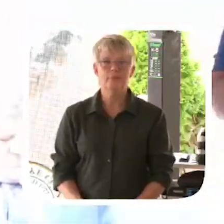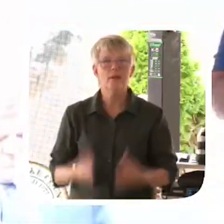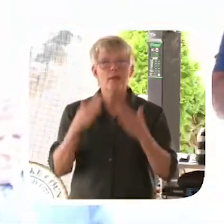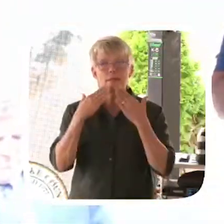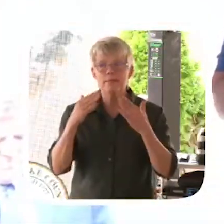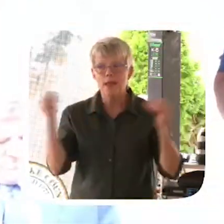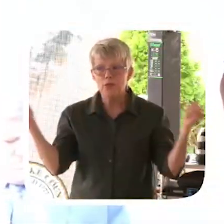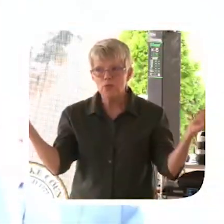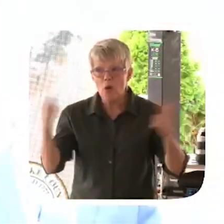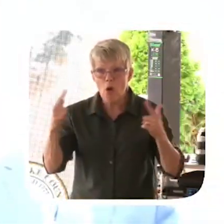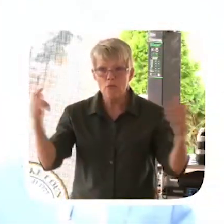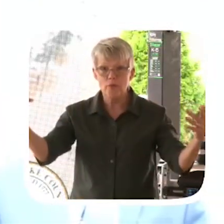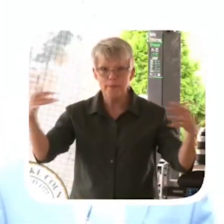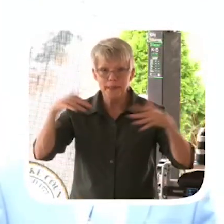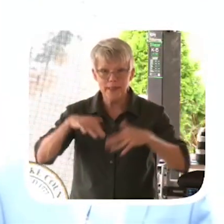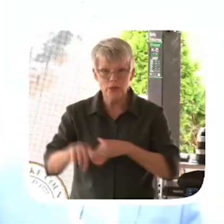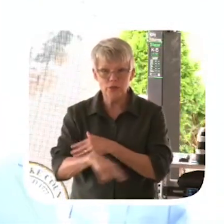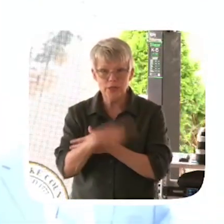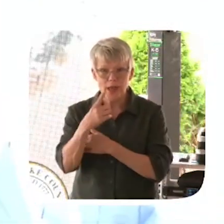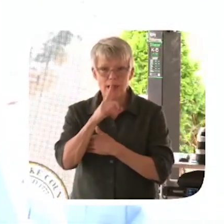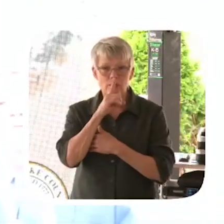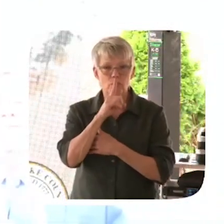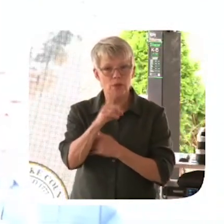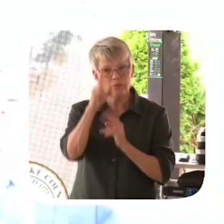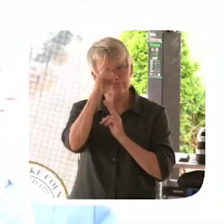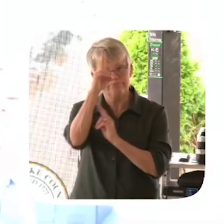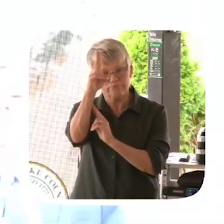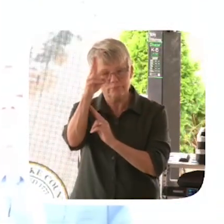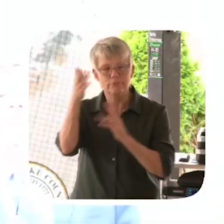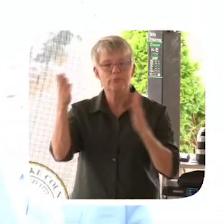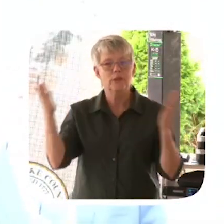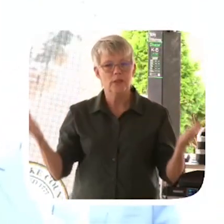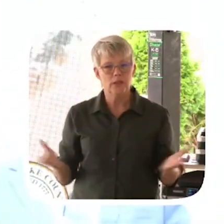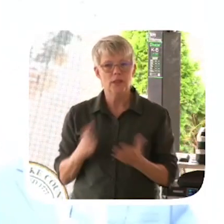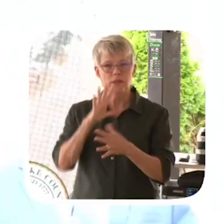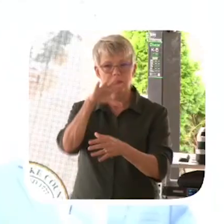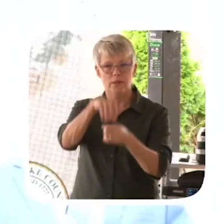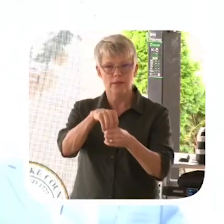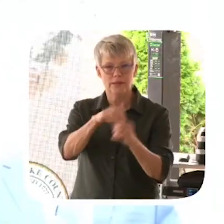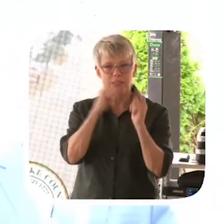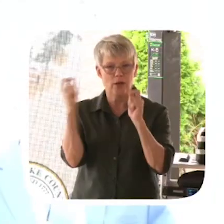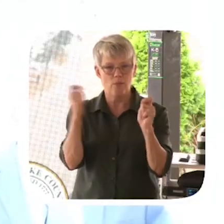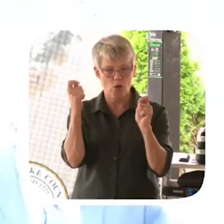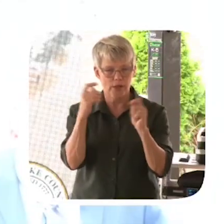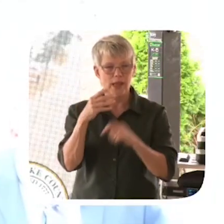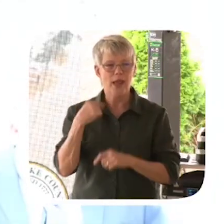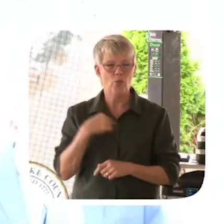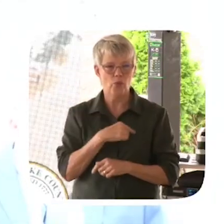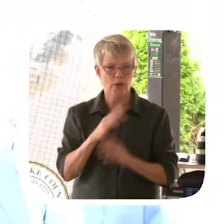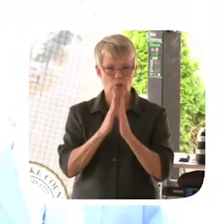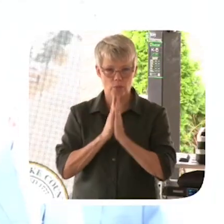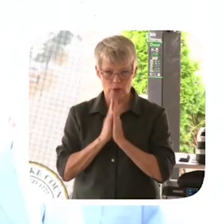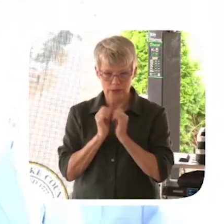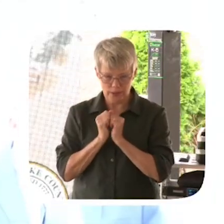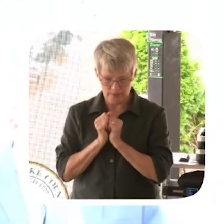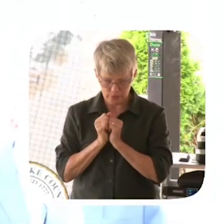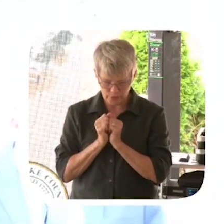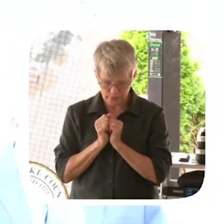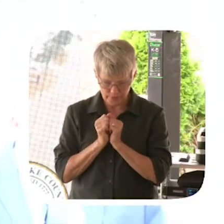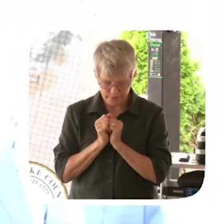Thank you all for being here today, and I'm very privileged to be part of this ceremony. Let's pray together.